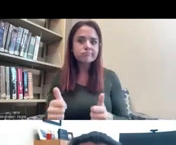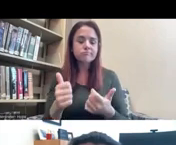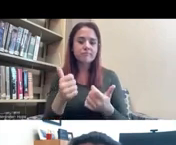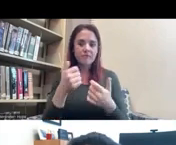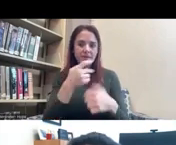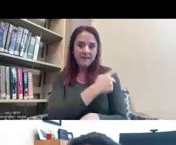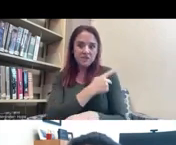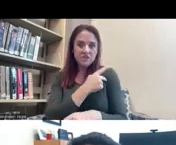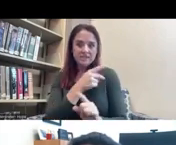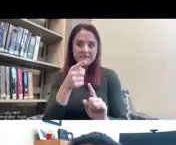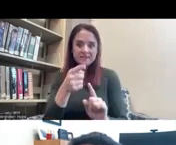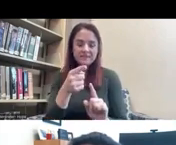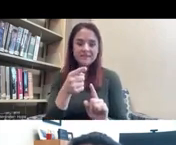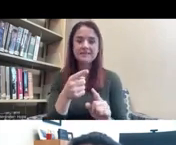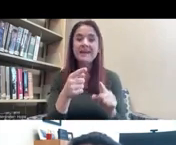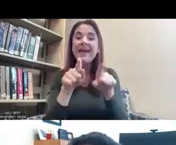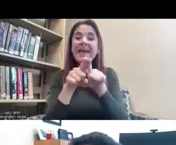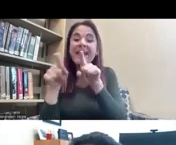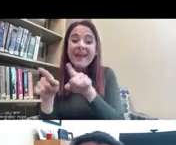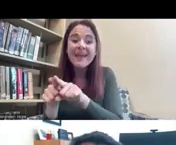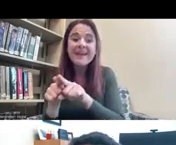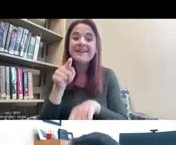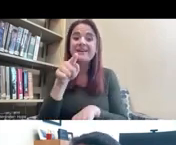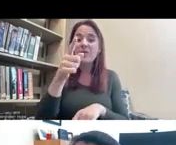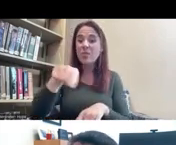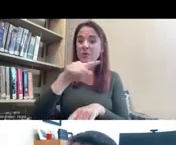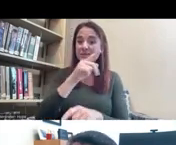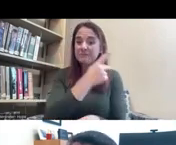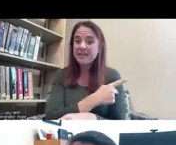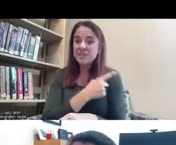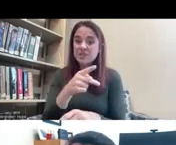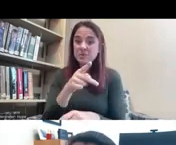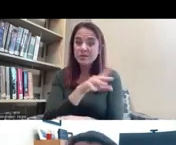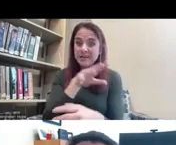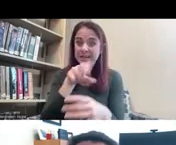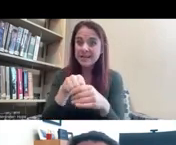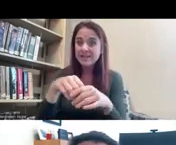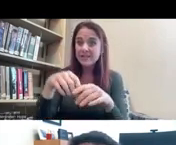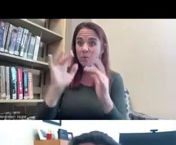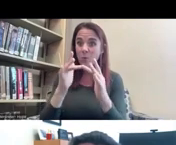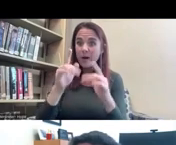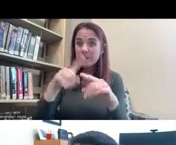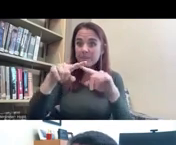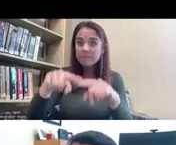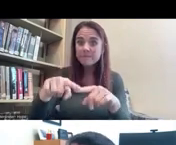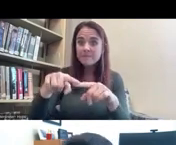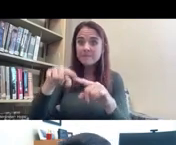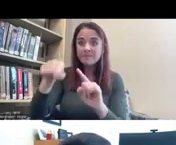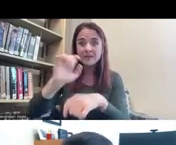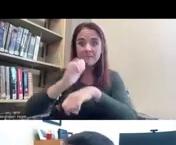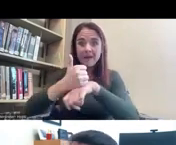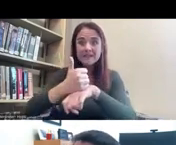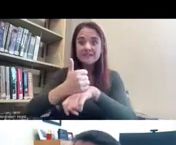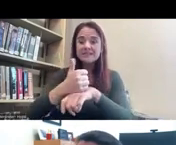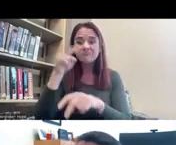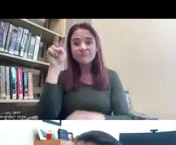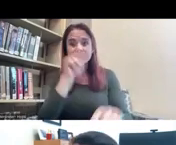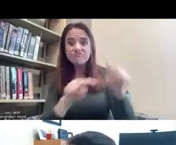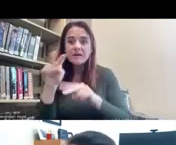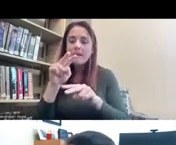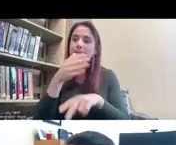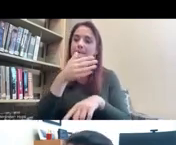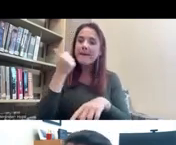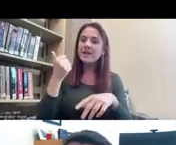patients, and that those patients who were in the web-based had better functional status at relapse because they